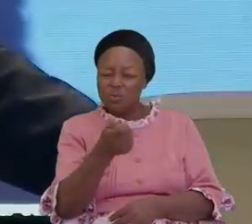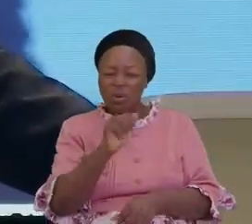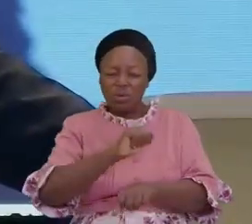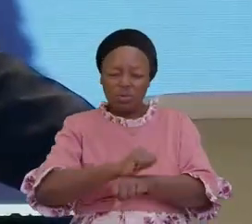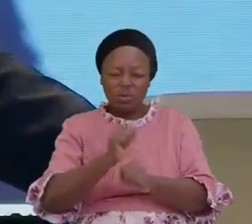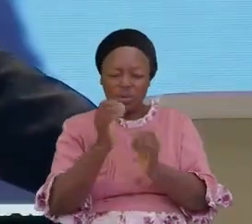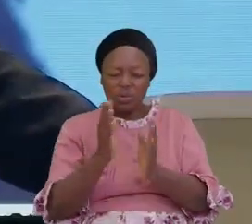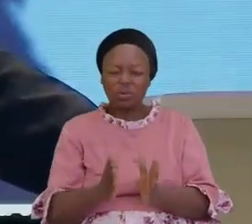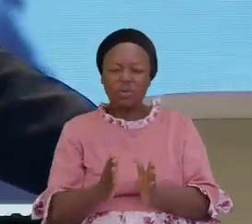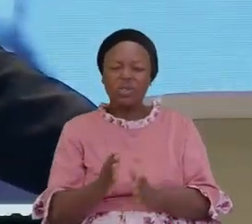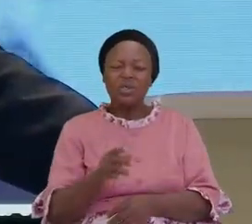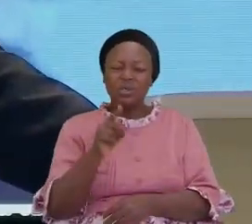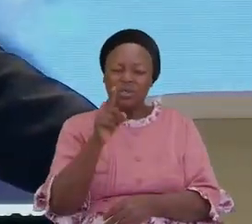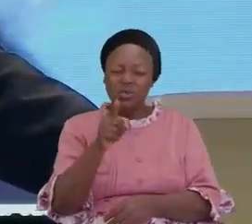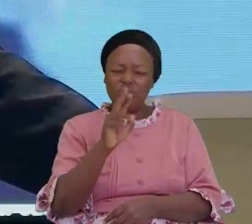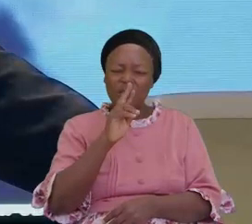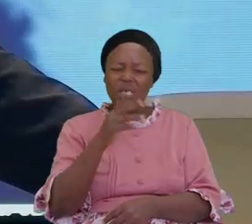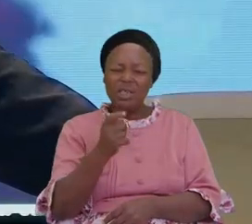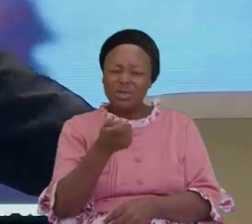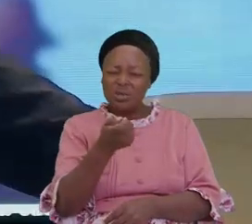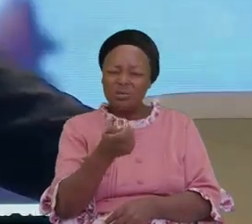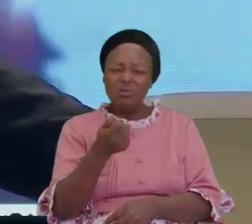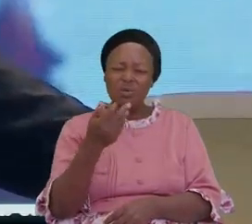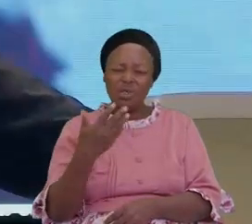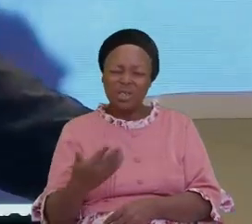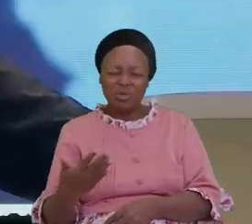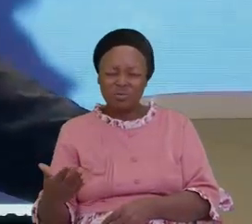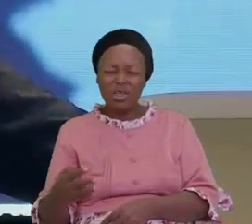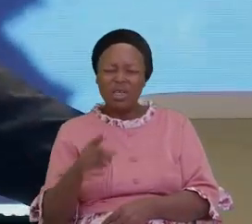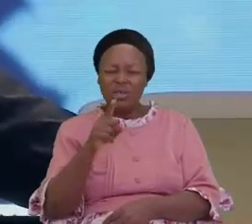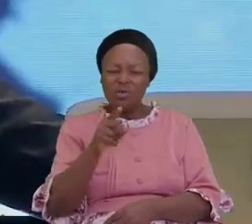You are that instrument. You are that